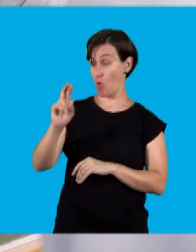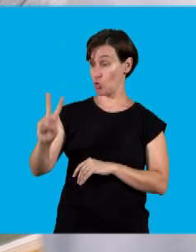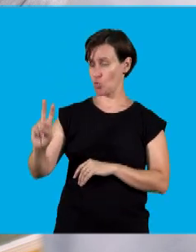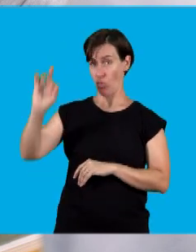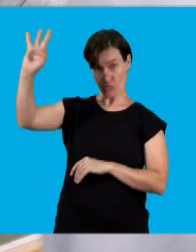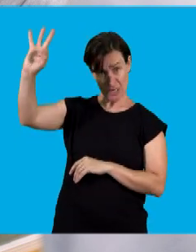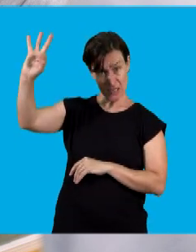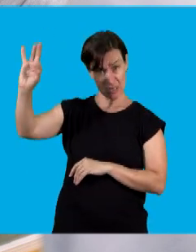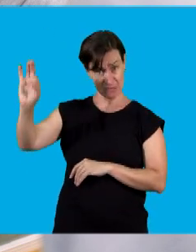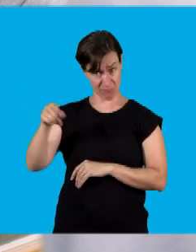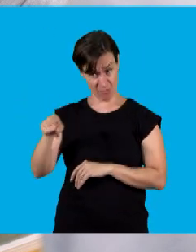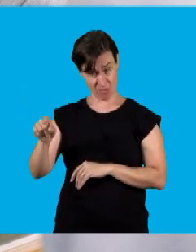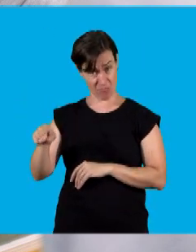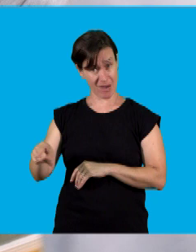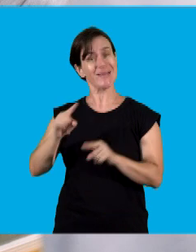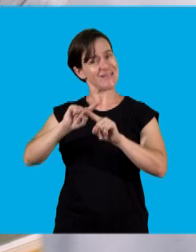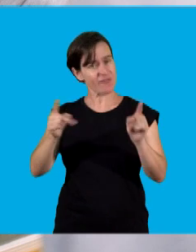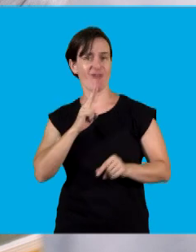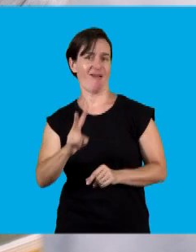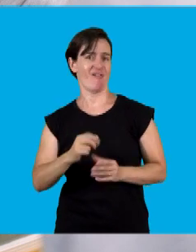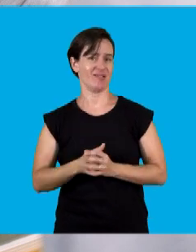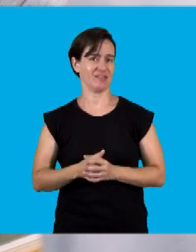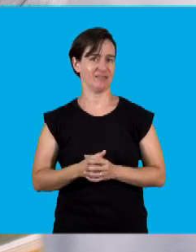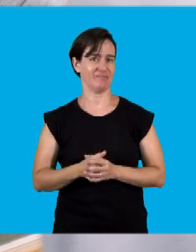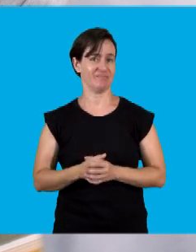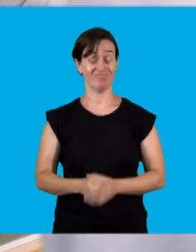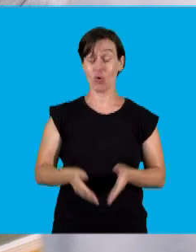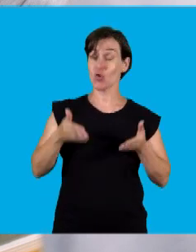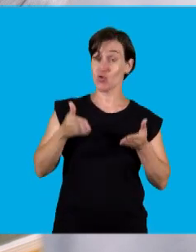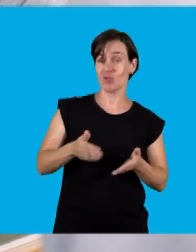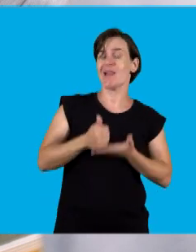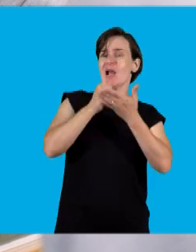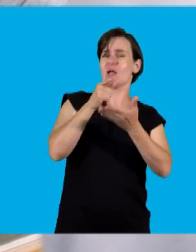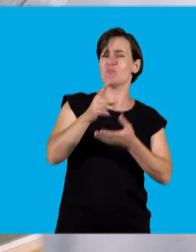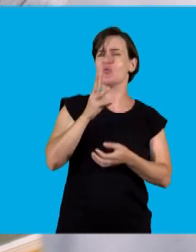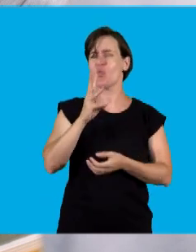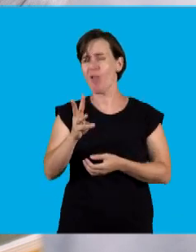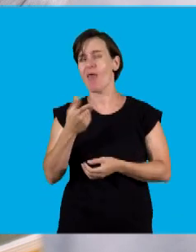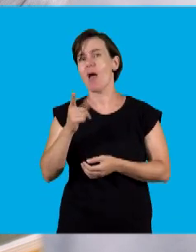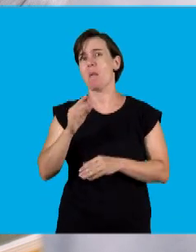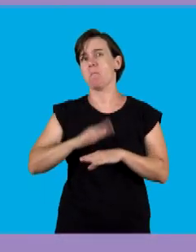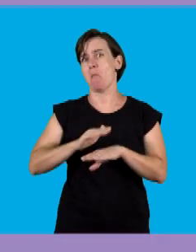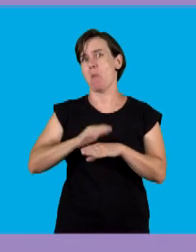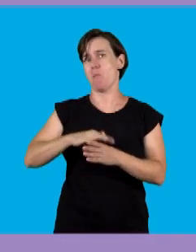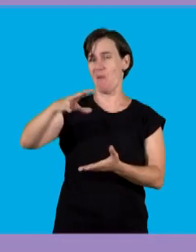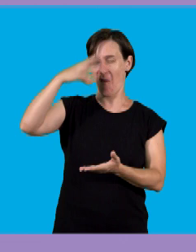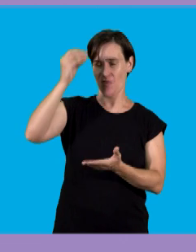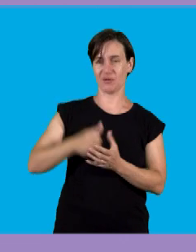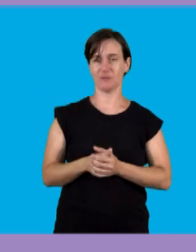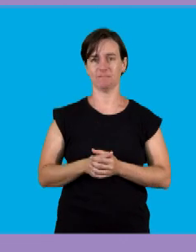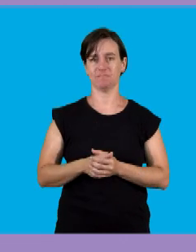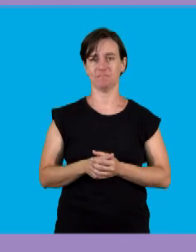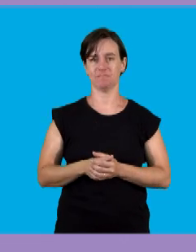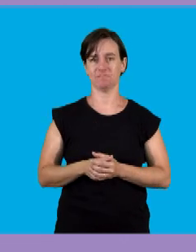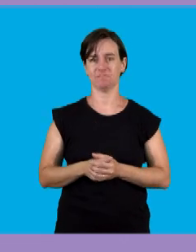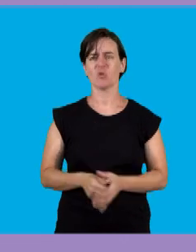3, where 3 is an exponent, are different. This lesson will help you find out more. So let's see what our lesson